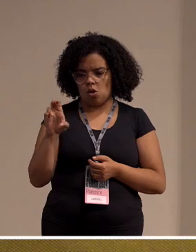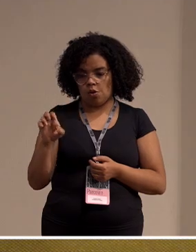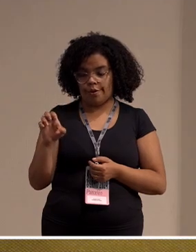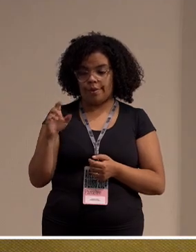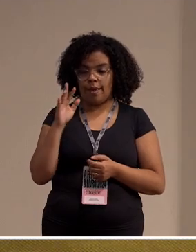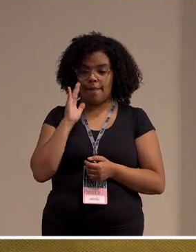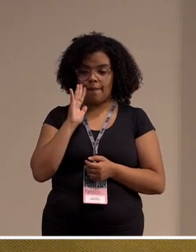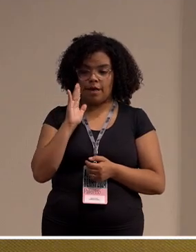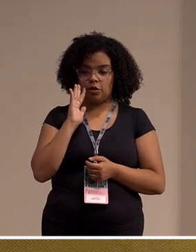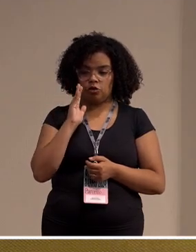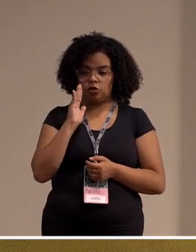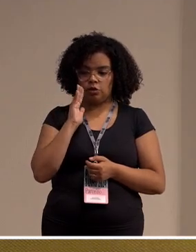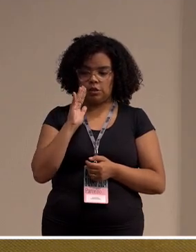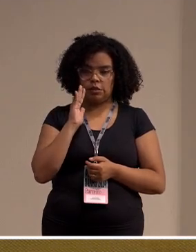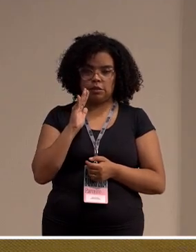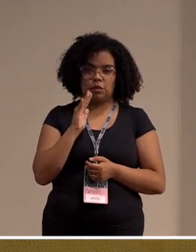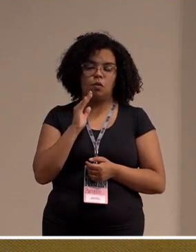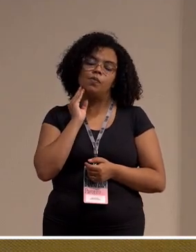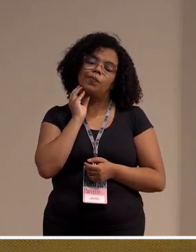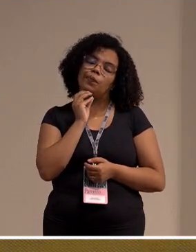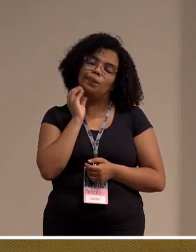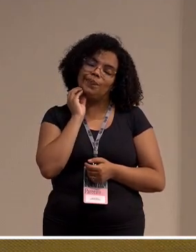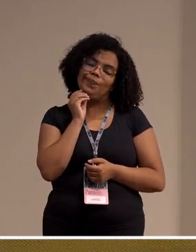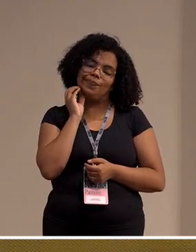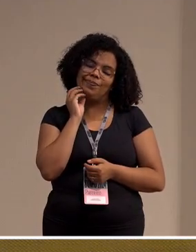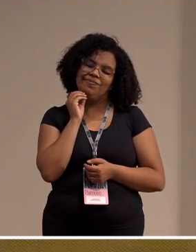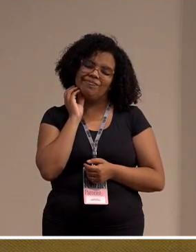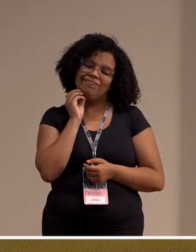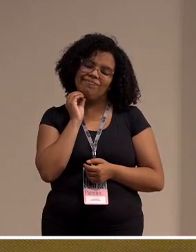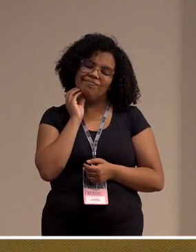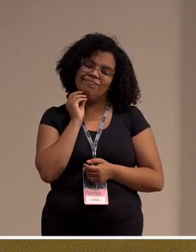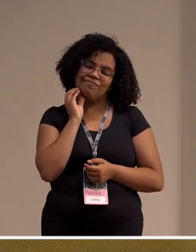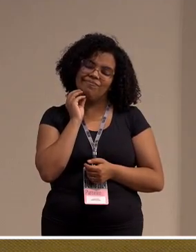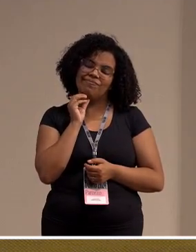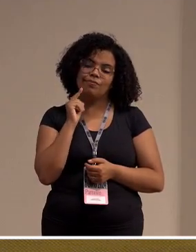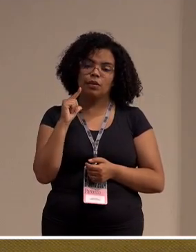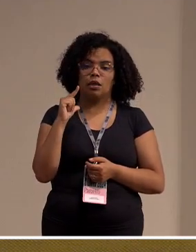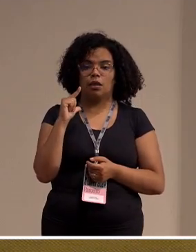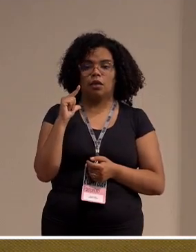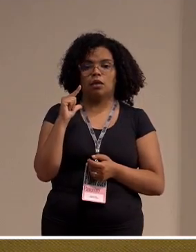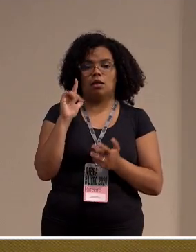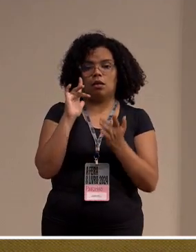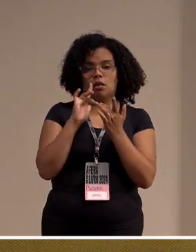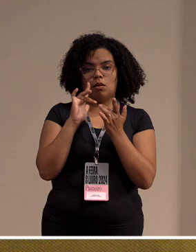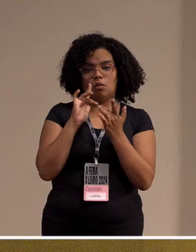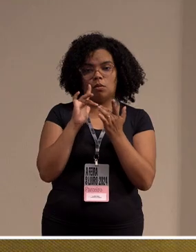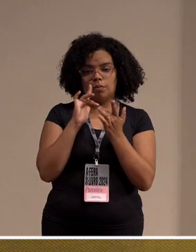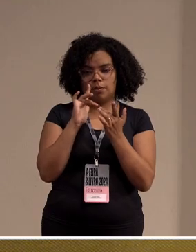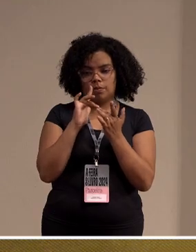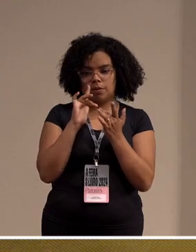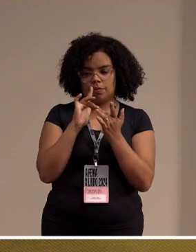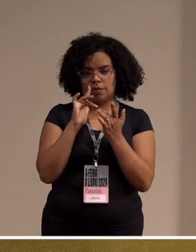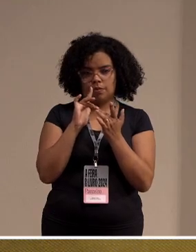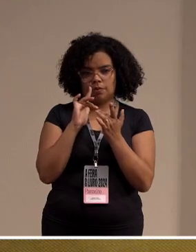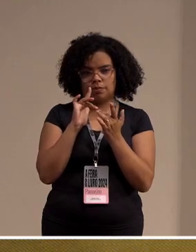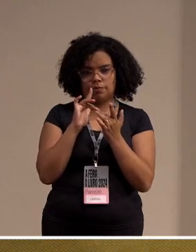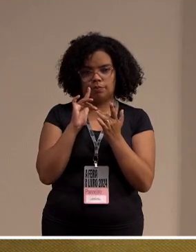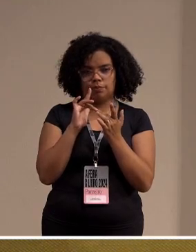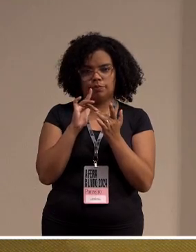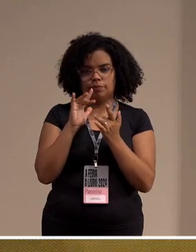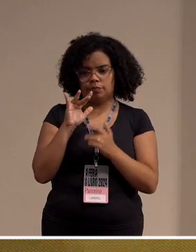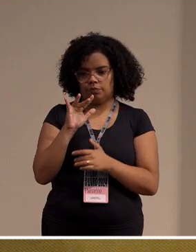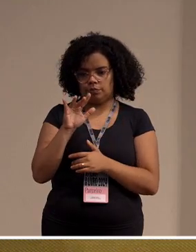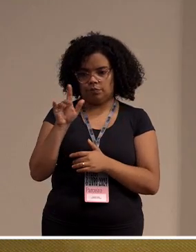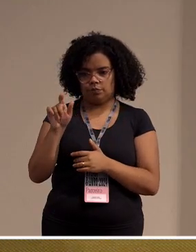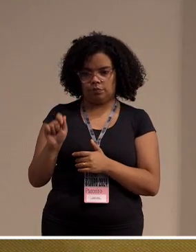revolved around a particular story about flying Africans, which was a common story among black captives in the United